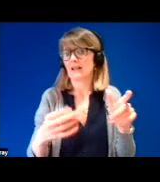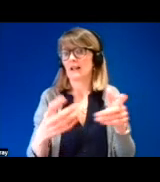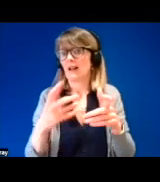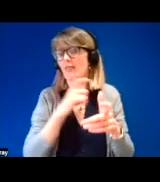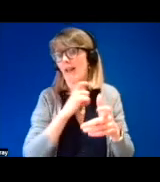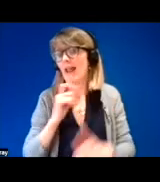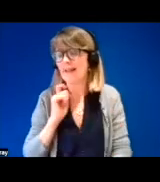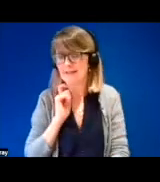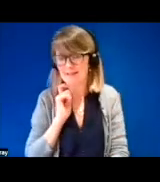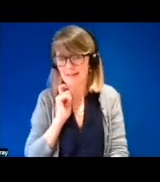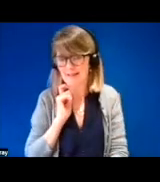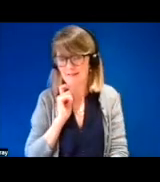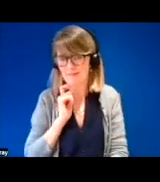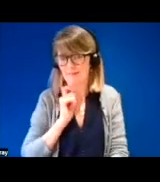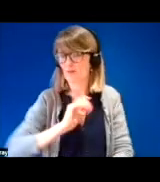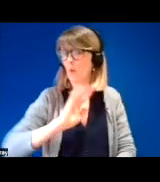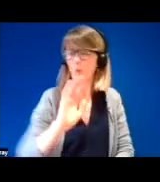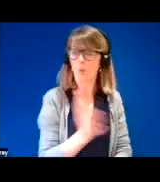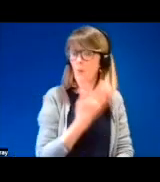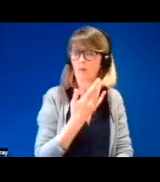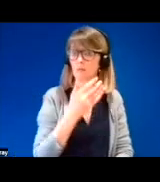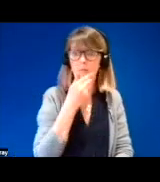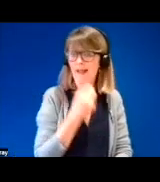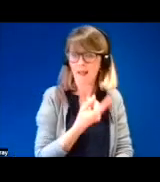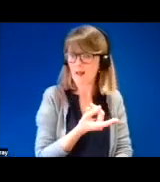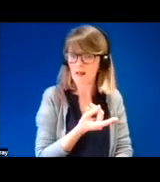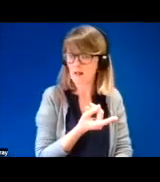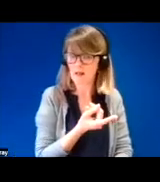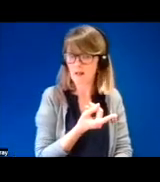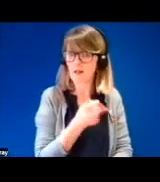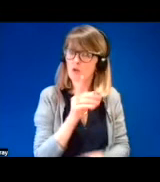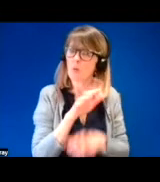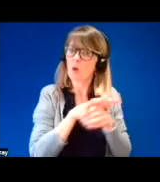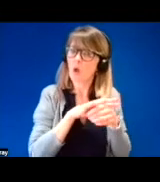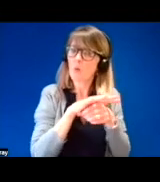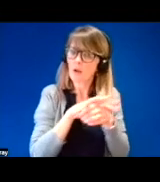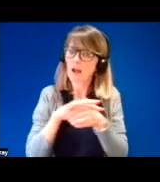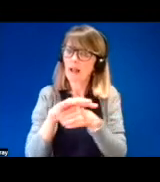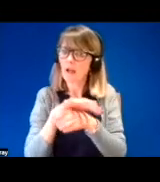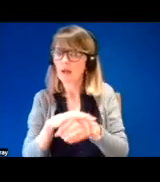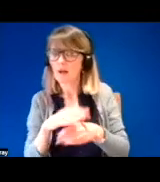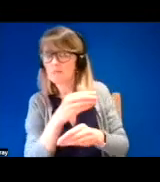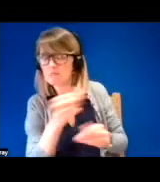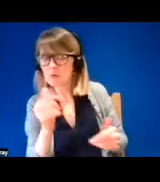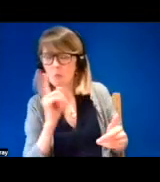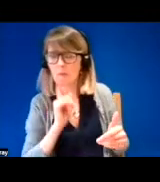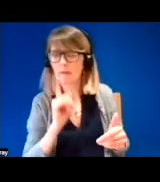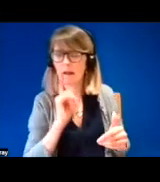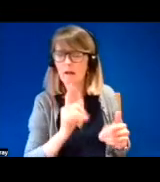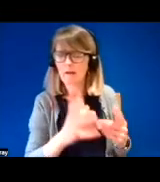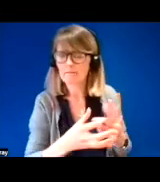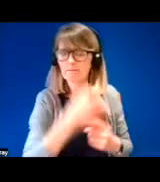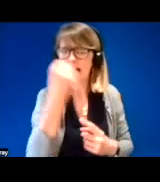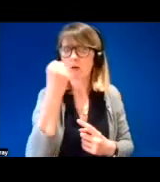Not all of them were male. So locally, some women found themselves